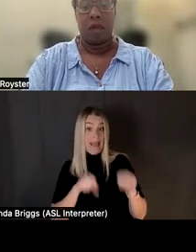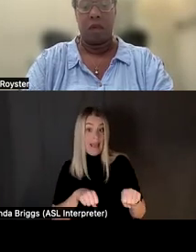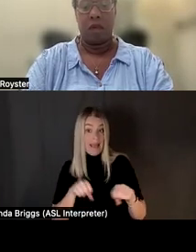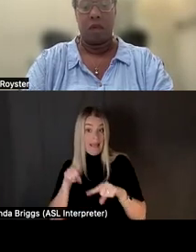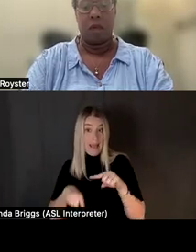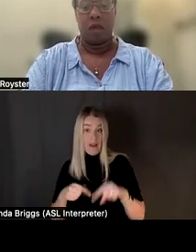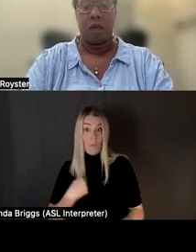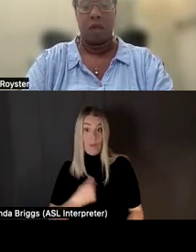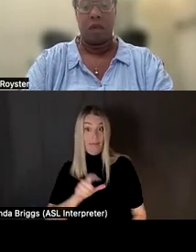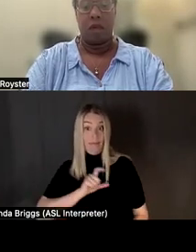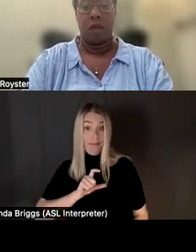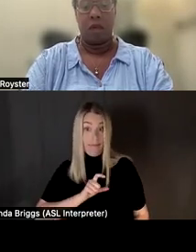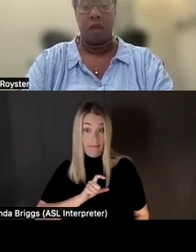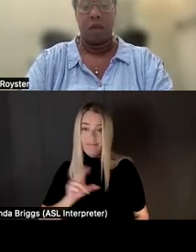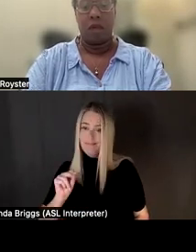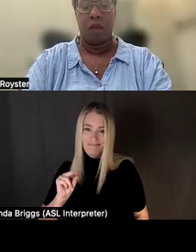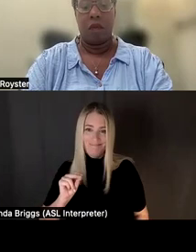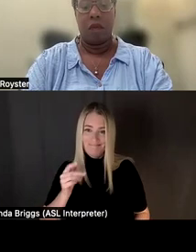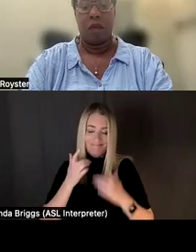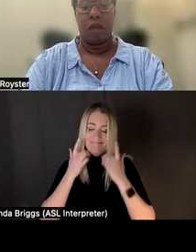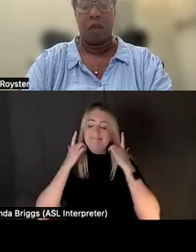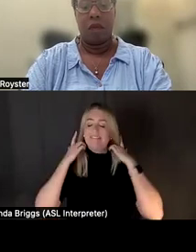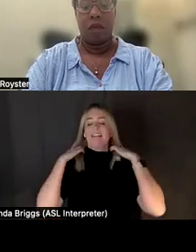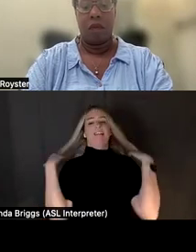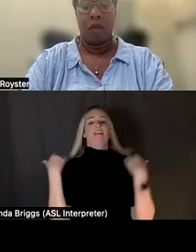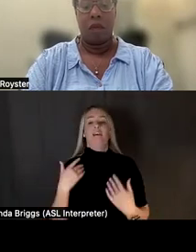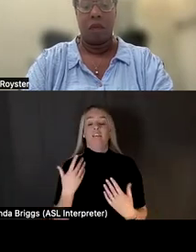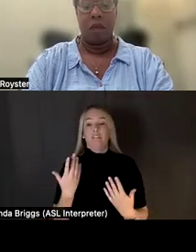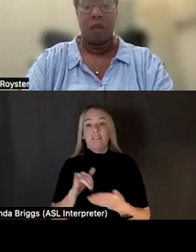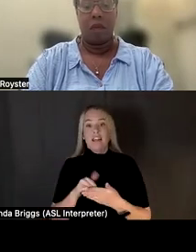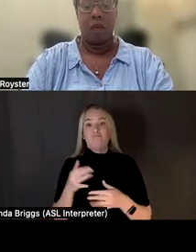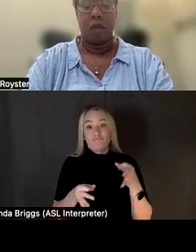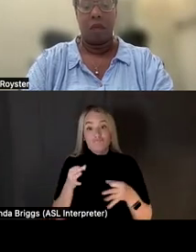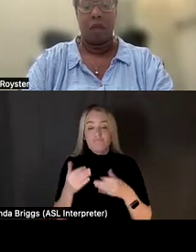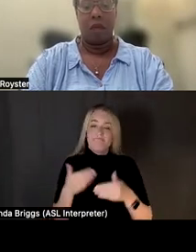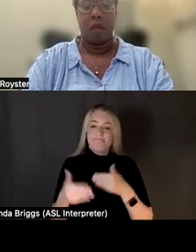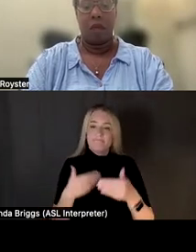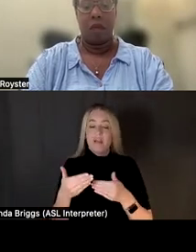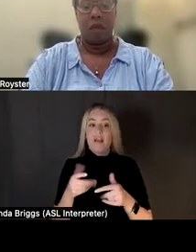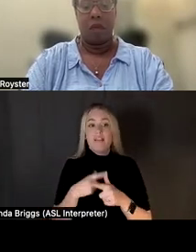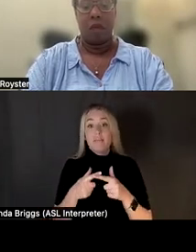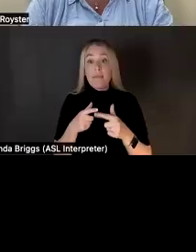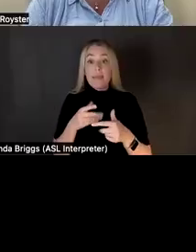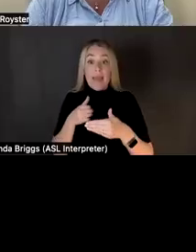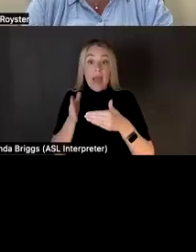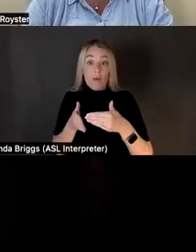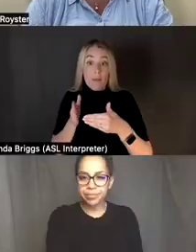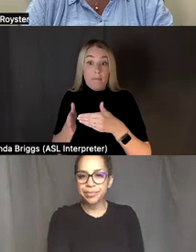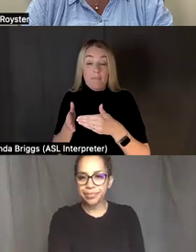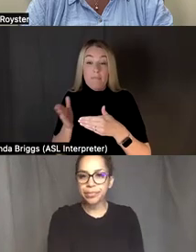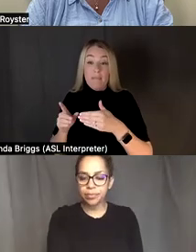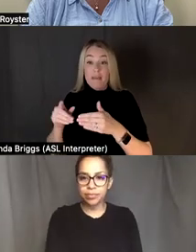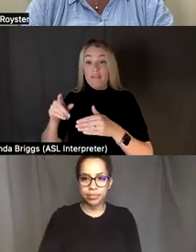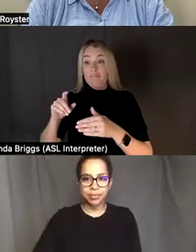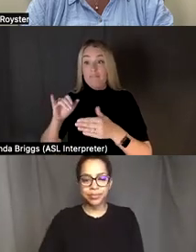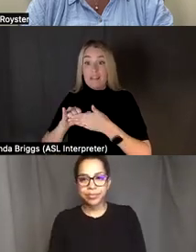enforcement agency. Through that due process, then we may issue some outcomes, whether it leads to a suspension in school or